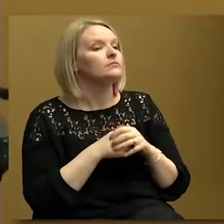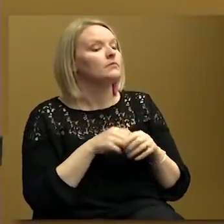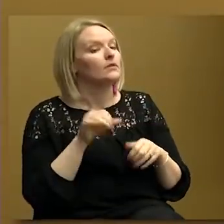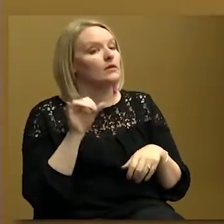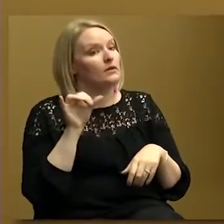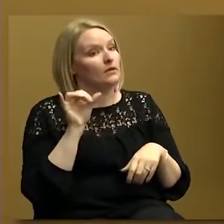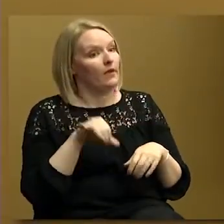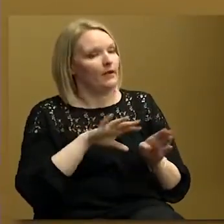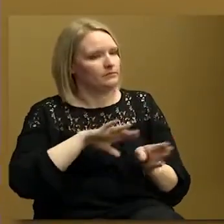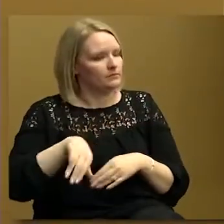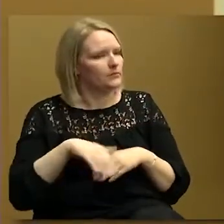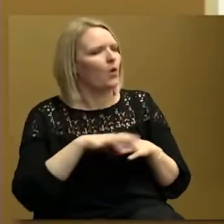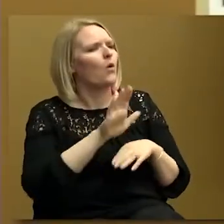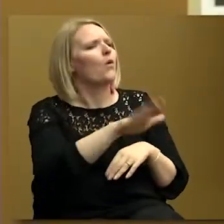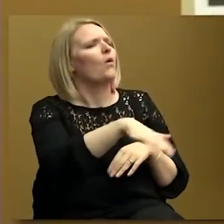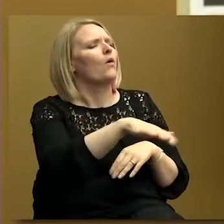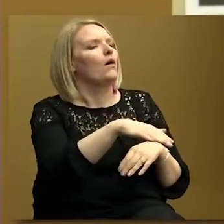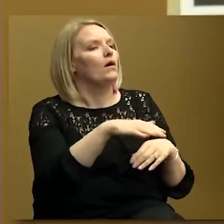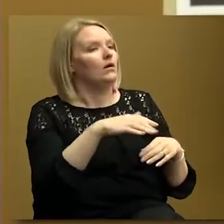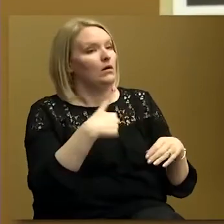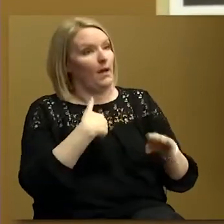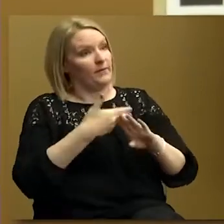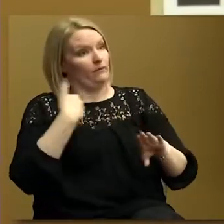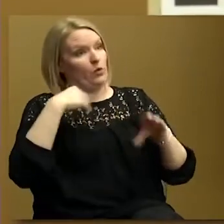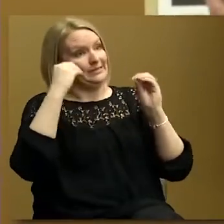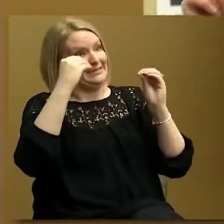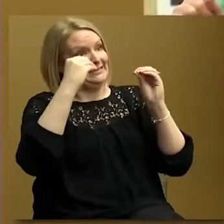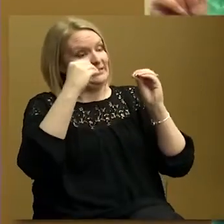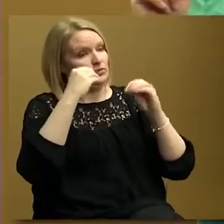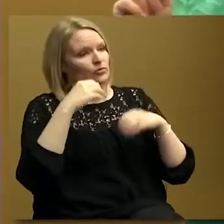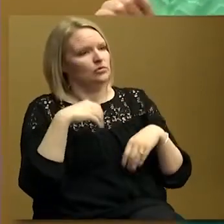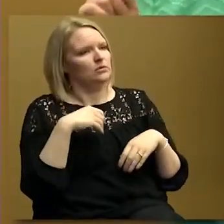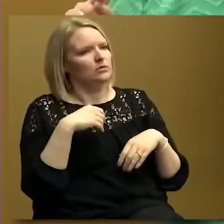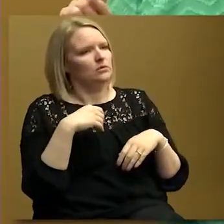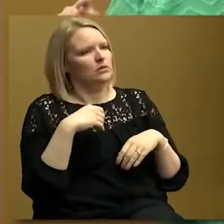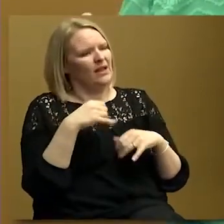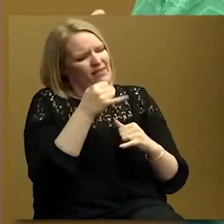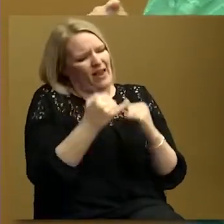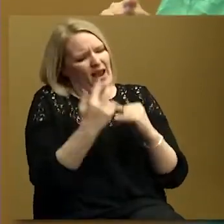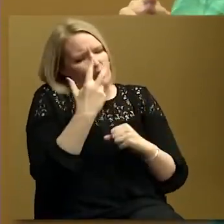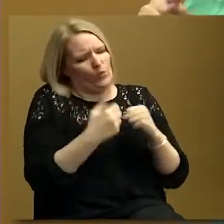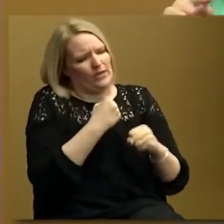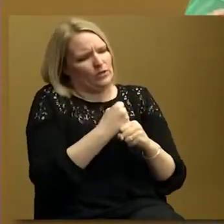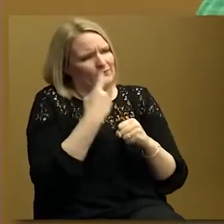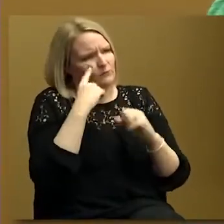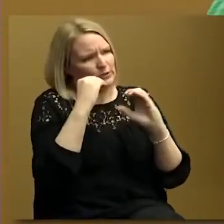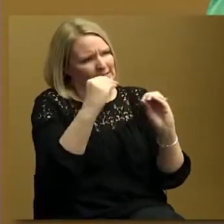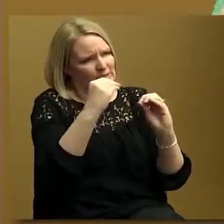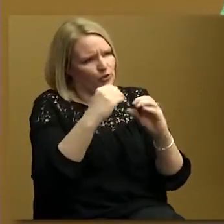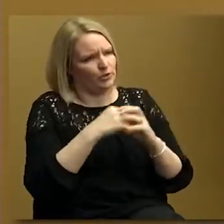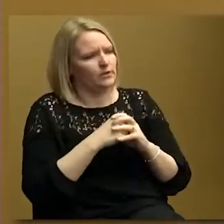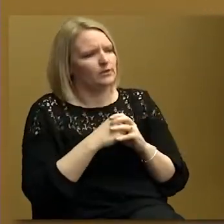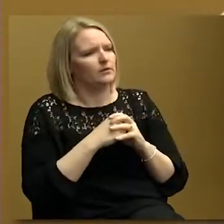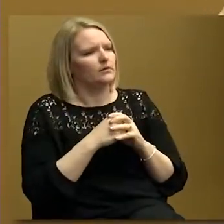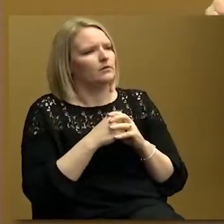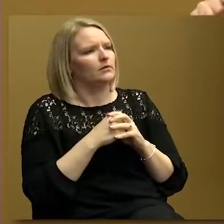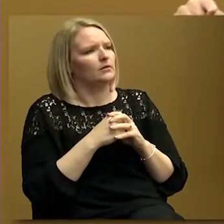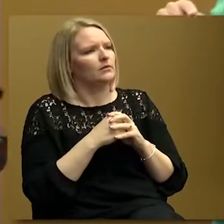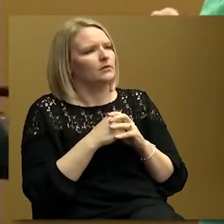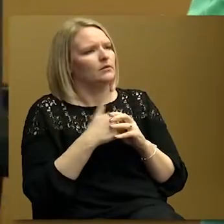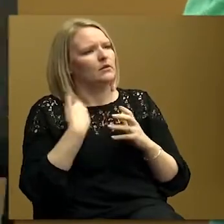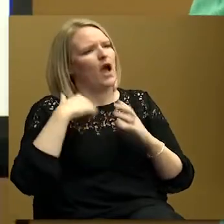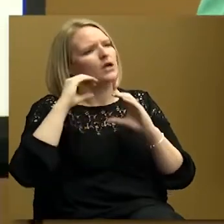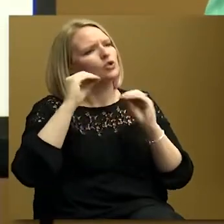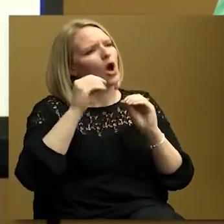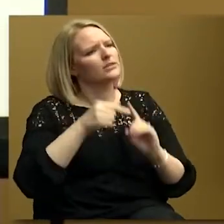that, when I was teaching my last 3 years of teaching, I taught